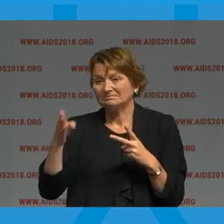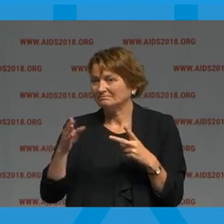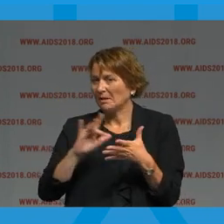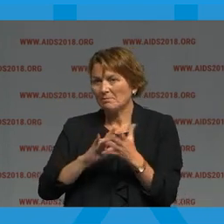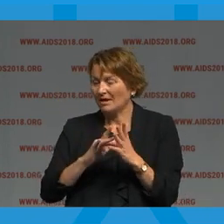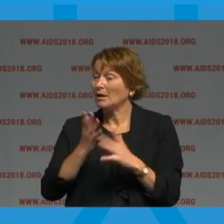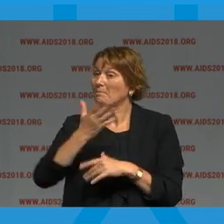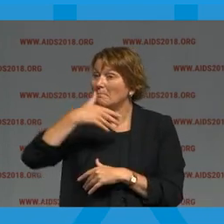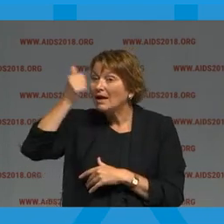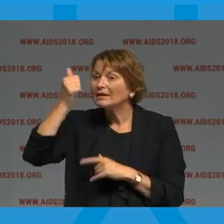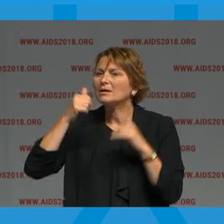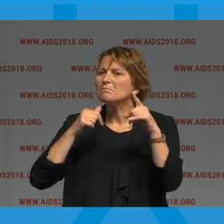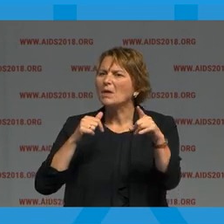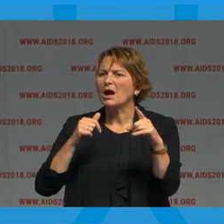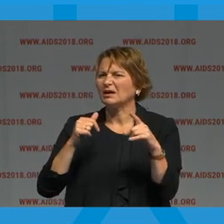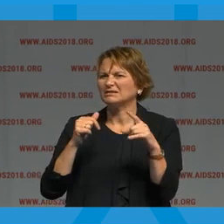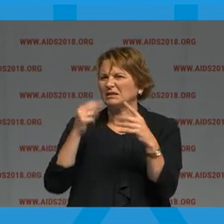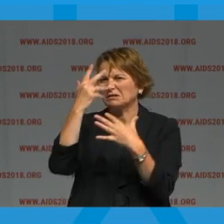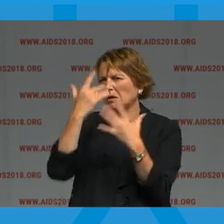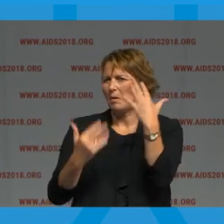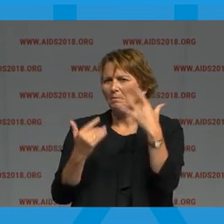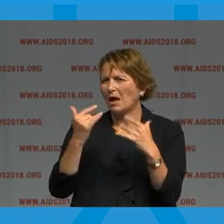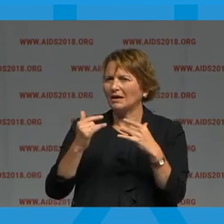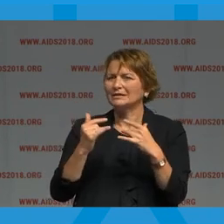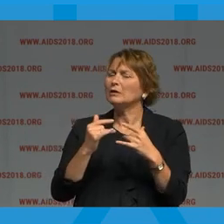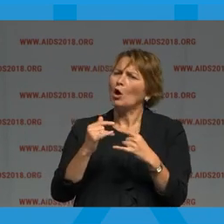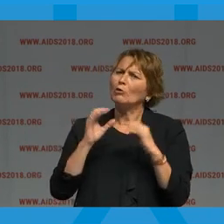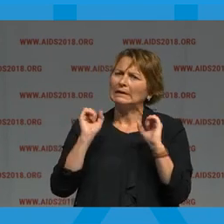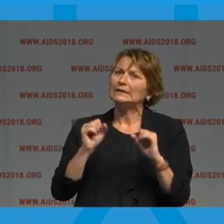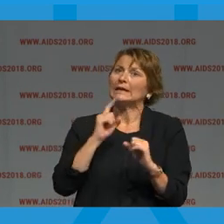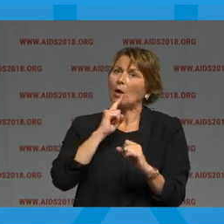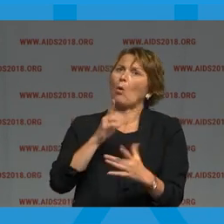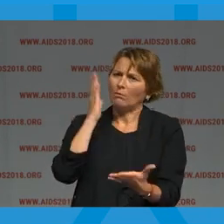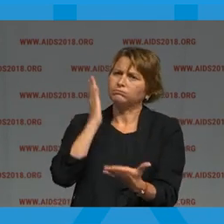do a non-inferiority conclusion.